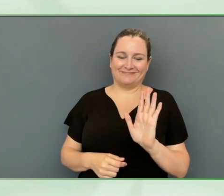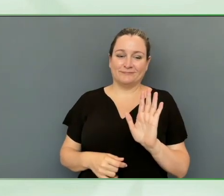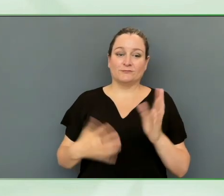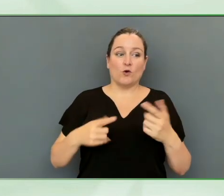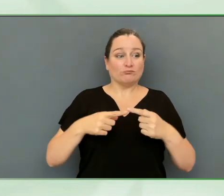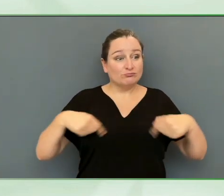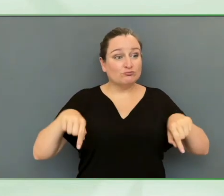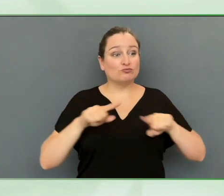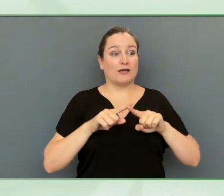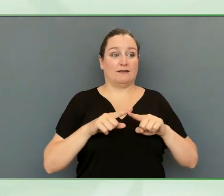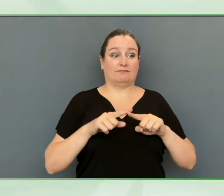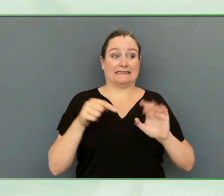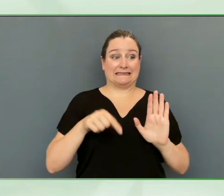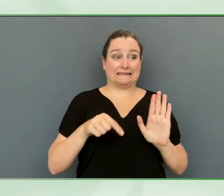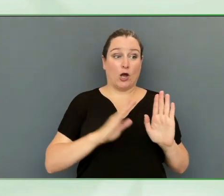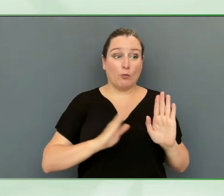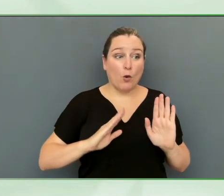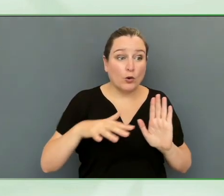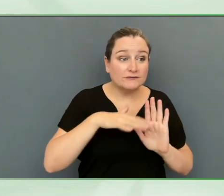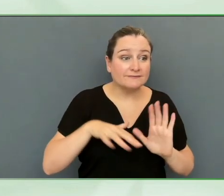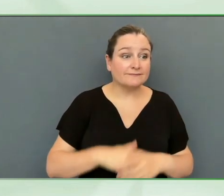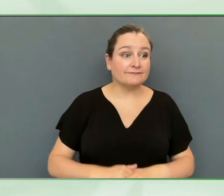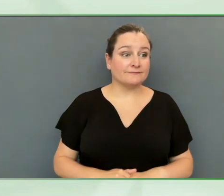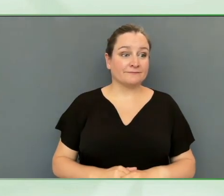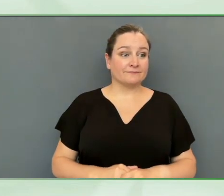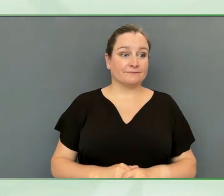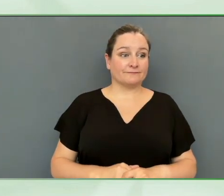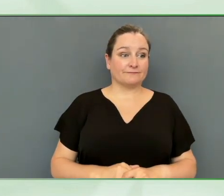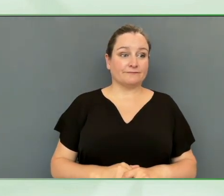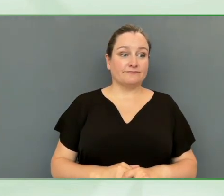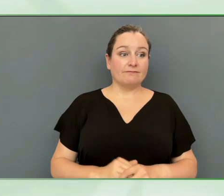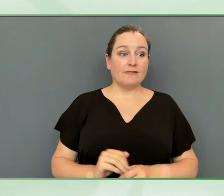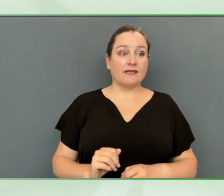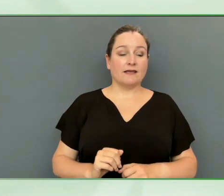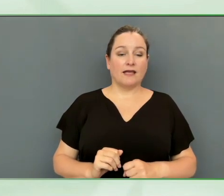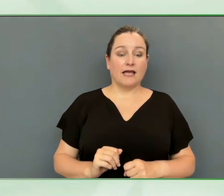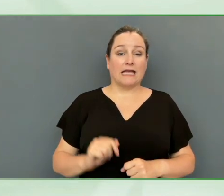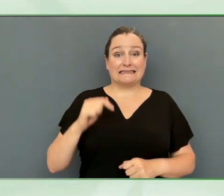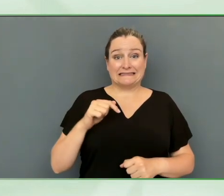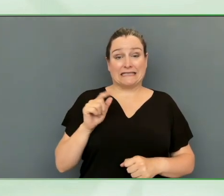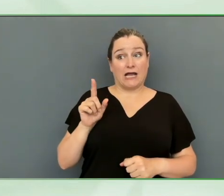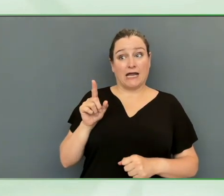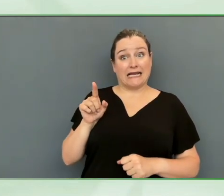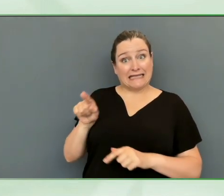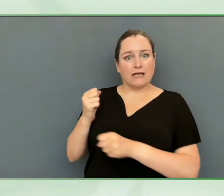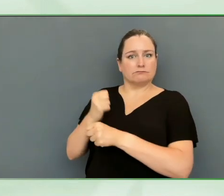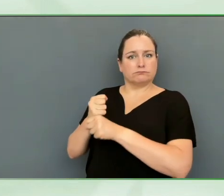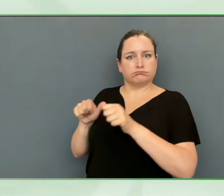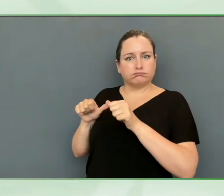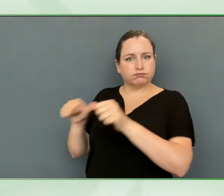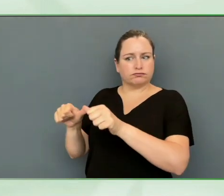adopt those final regulations if they are the enforcing agency. For example, when